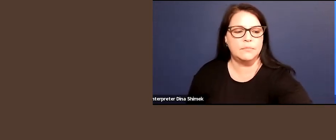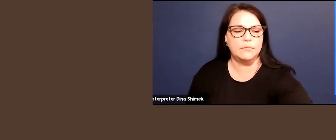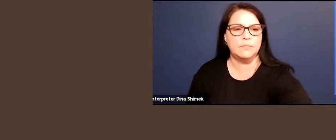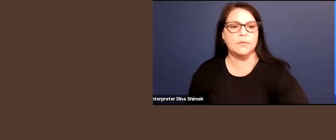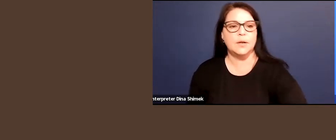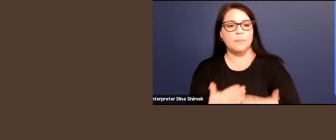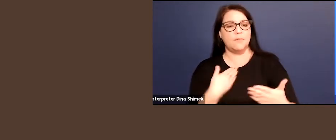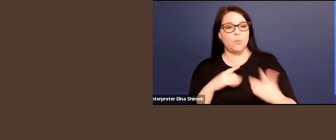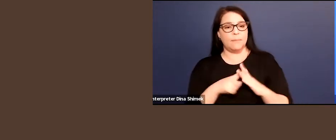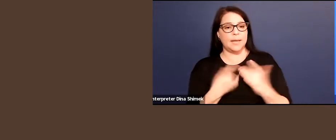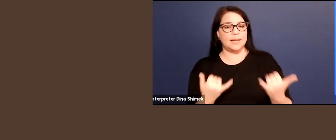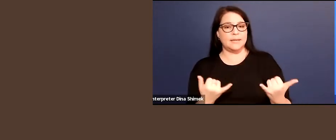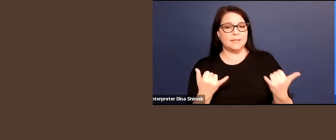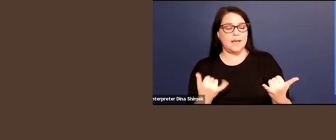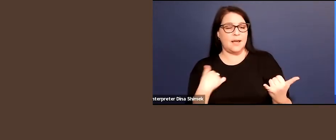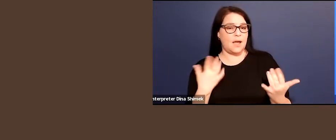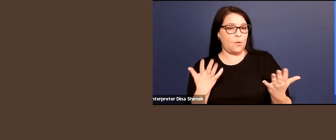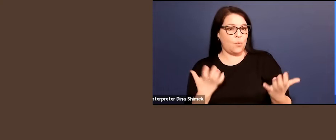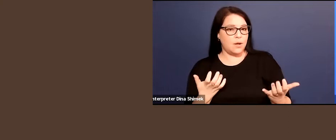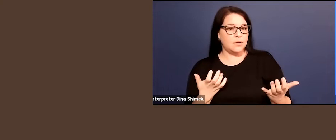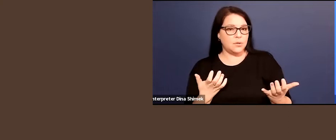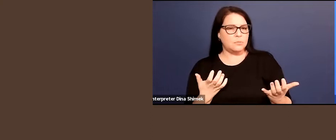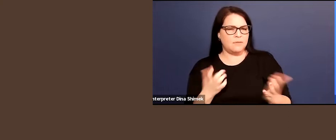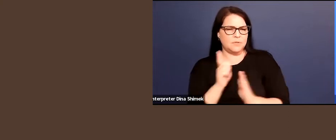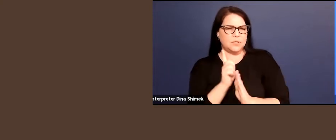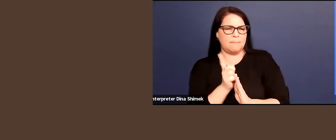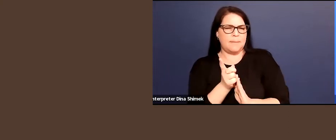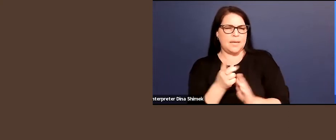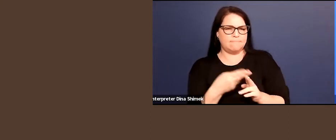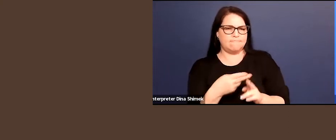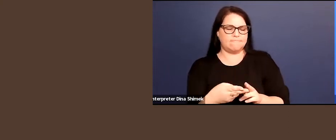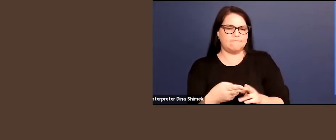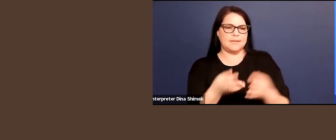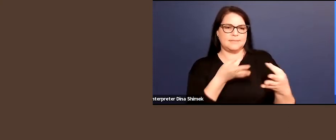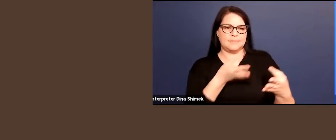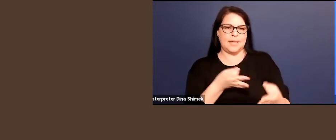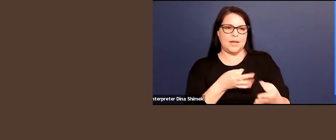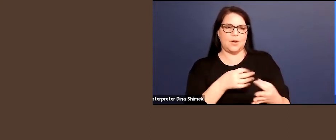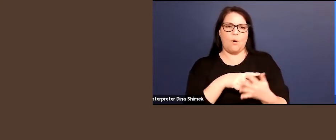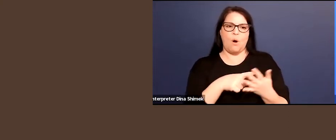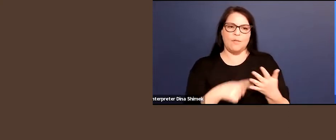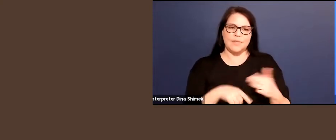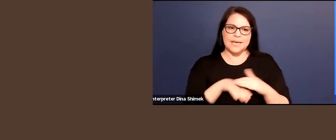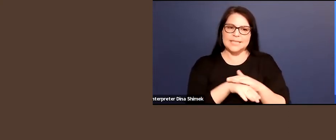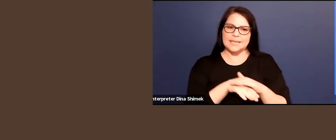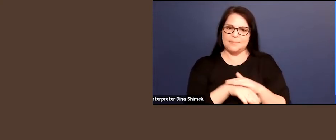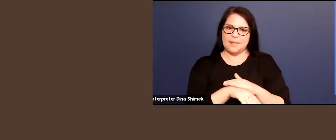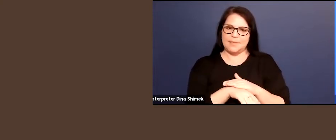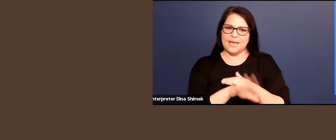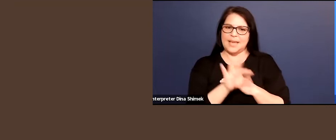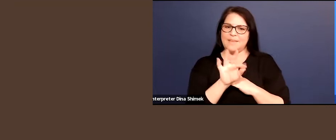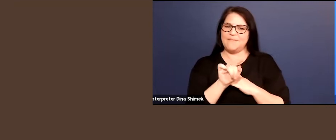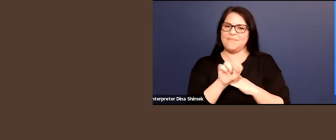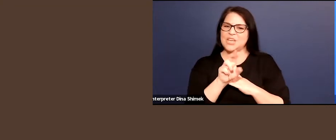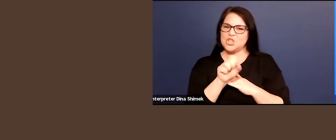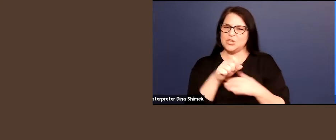Before we begin today, I want to take a minute and go over all of the accessibility features that we